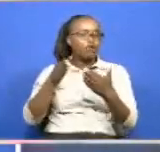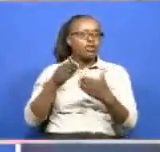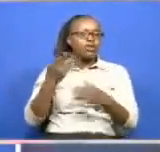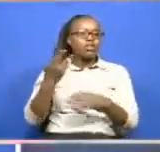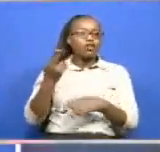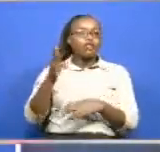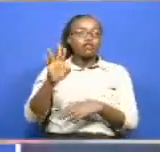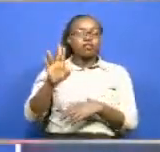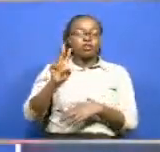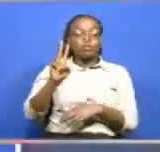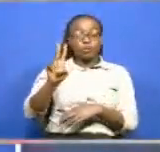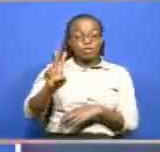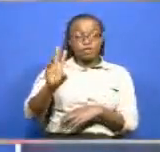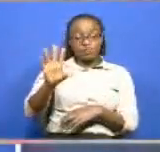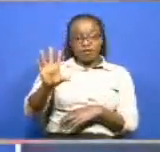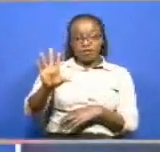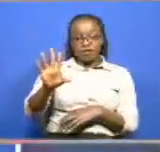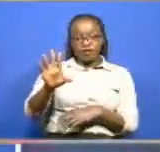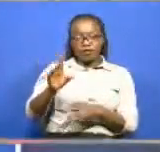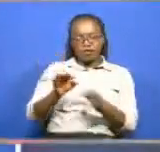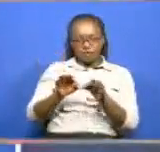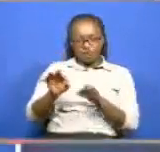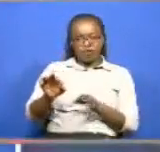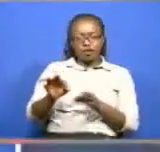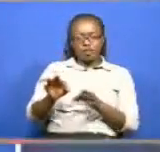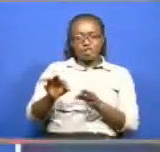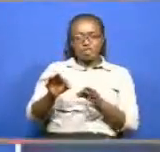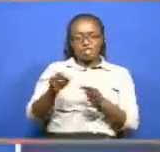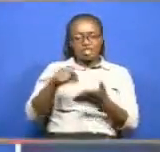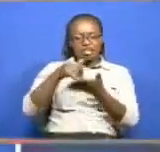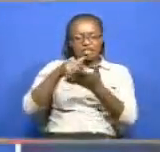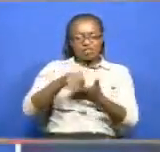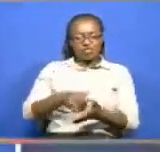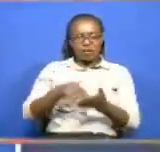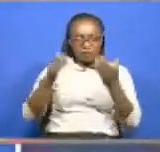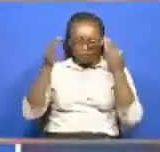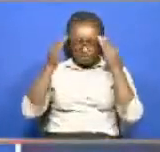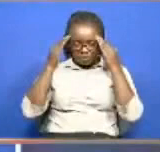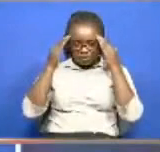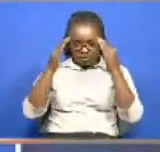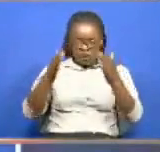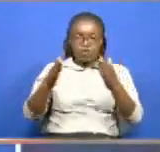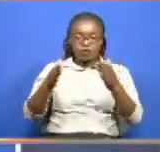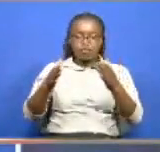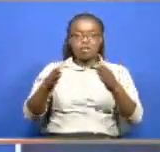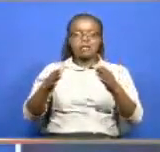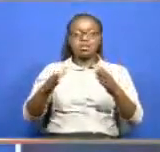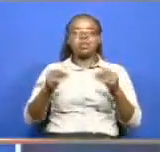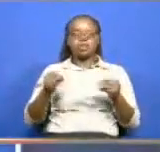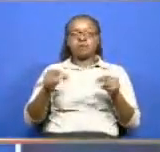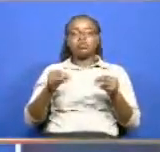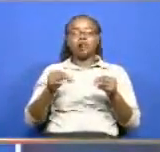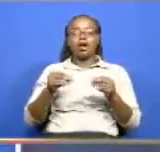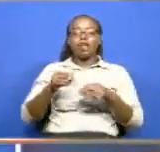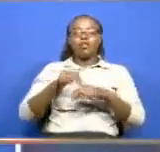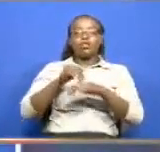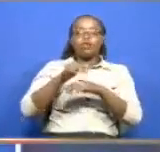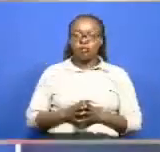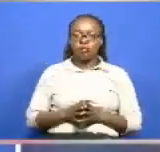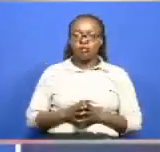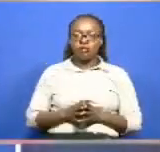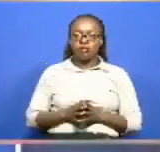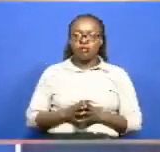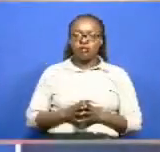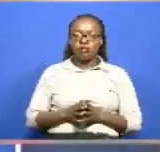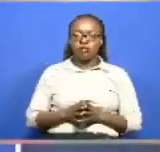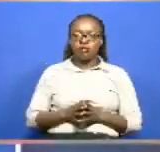disrupting his concentration, but accepted the defeat, hoping for a brighter performance next year in the Tokyo Olympics.